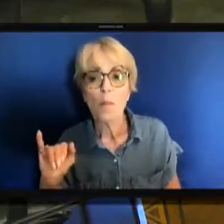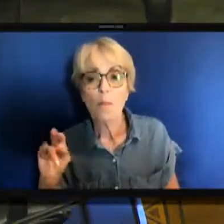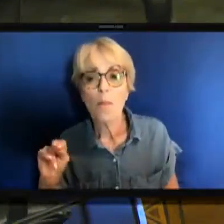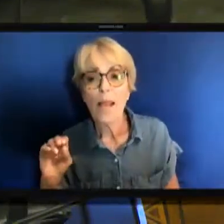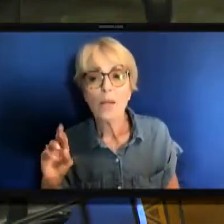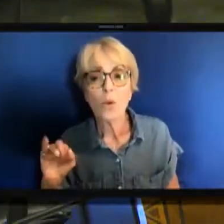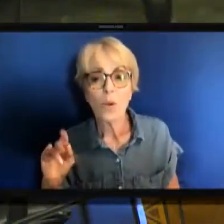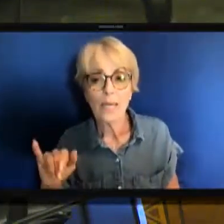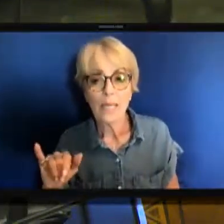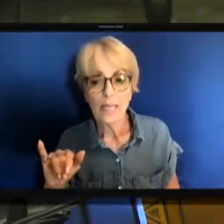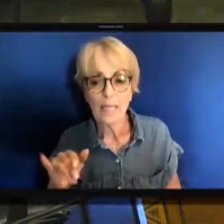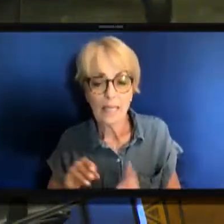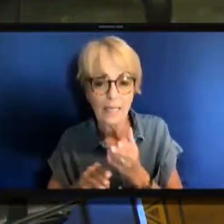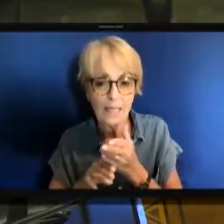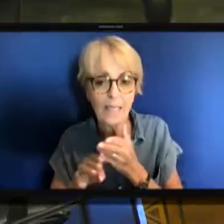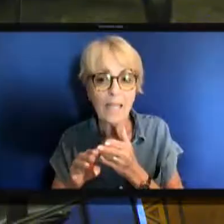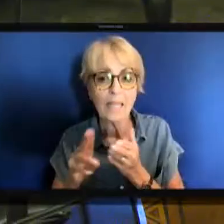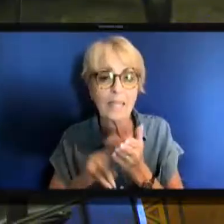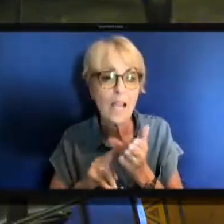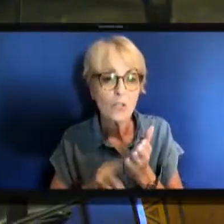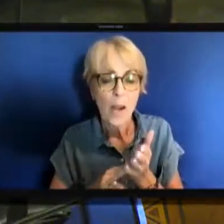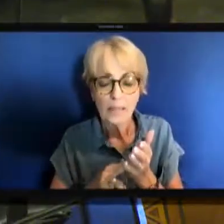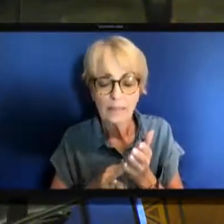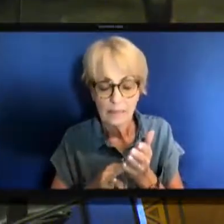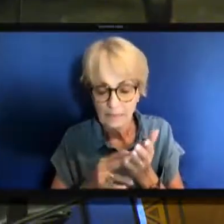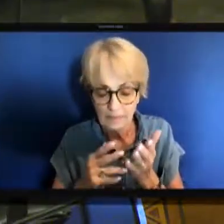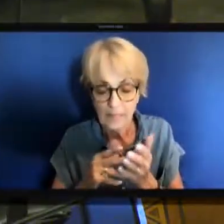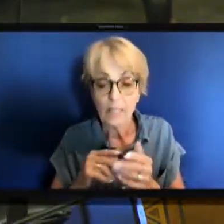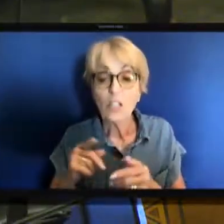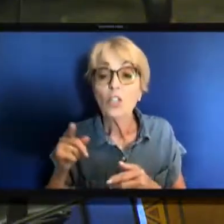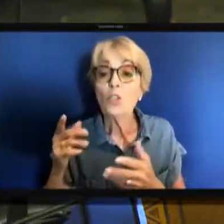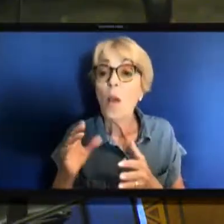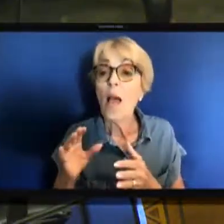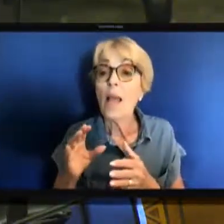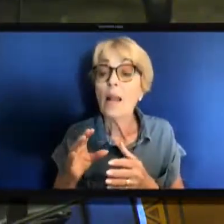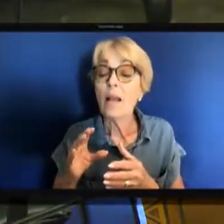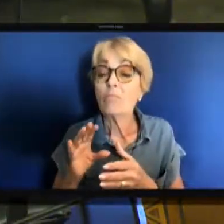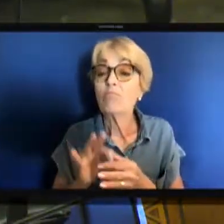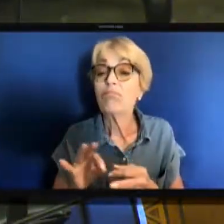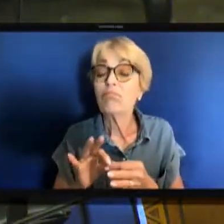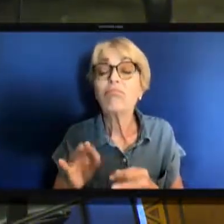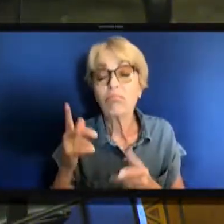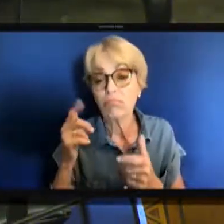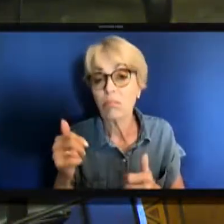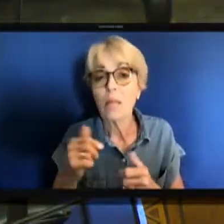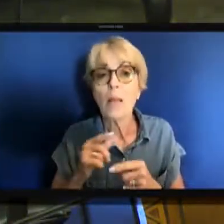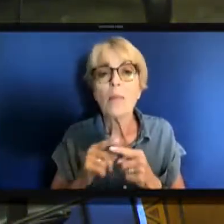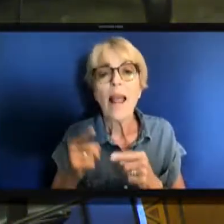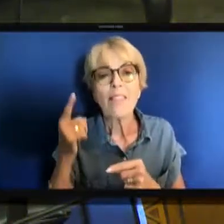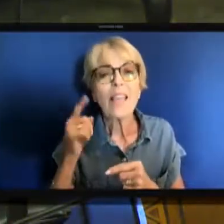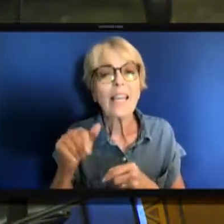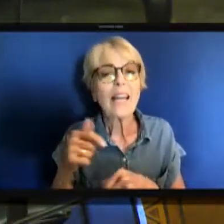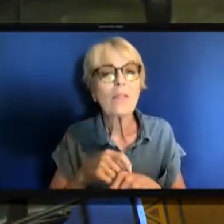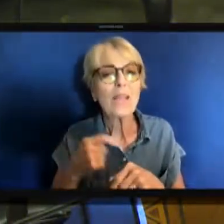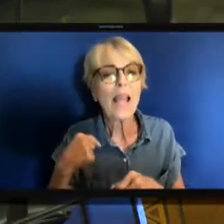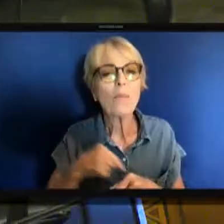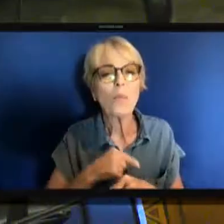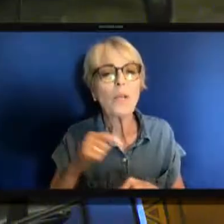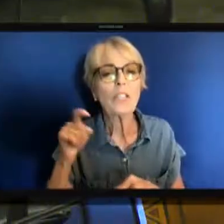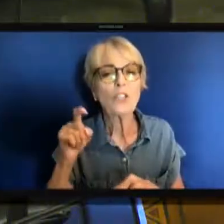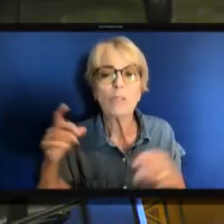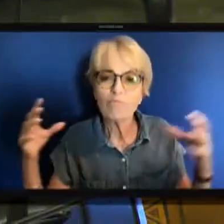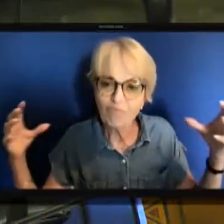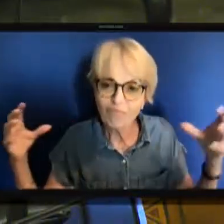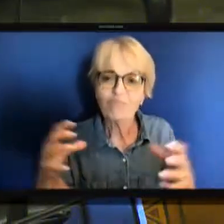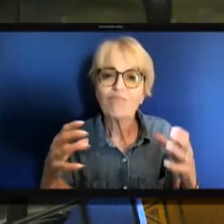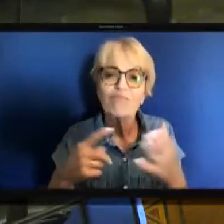so feel free to respond if you want to, but at another time, I think it'll be worth us coming back around the table to have a fuller conversation about